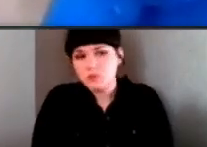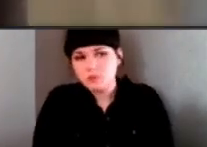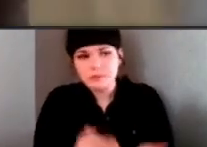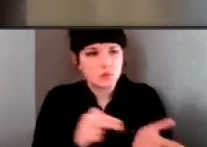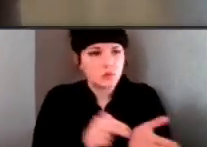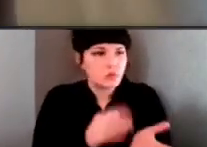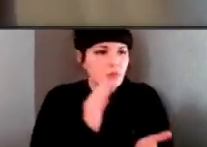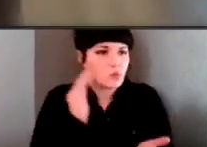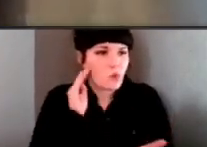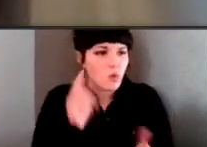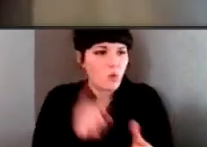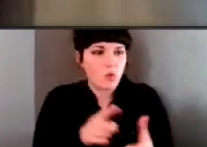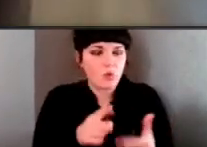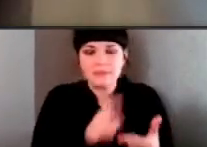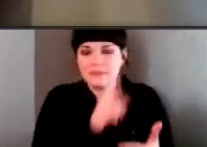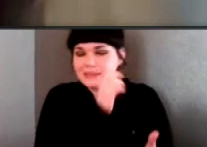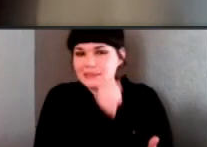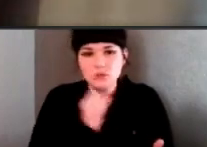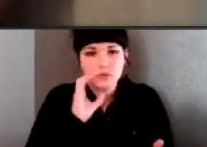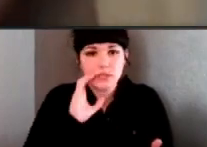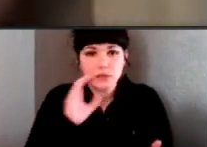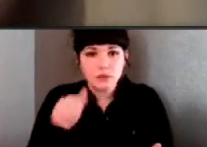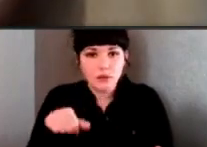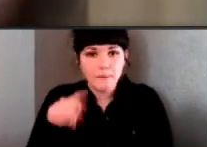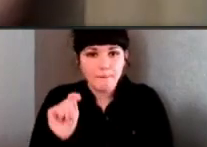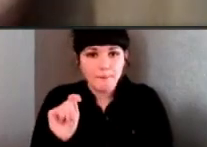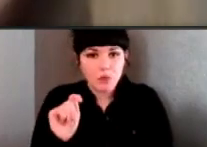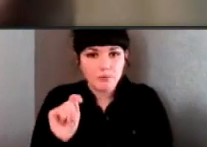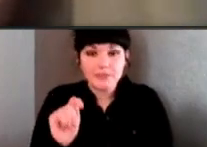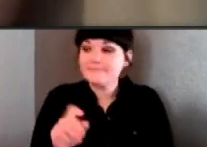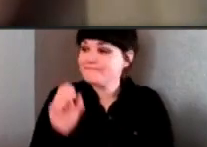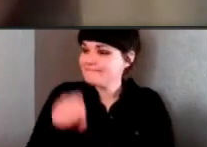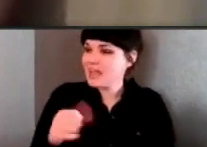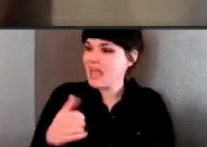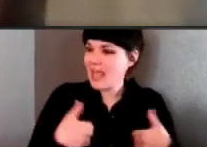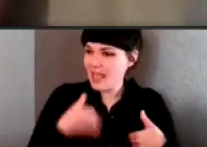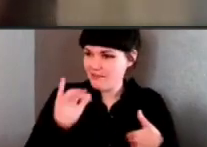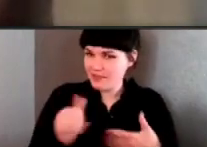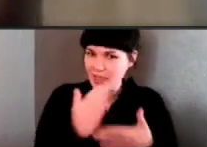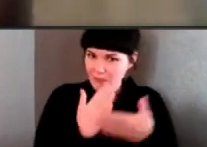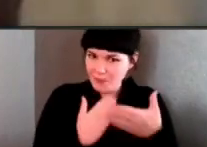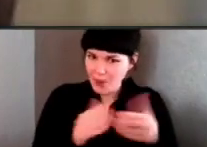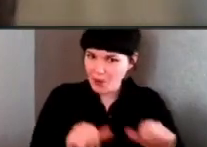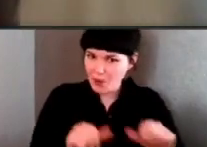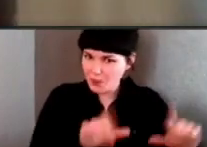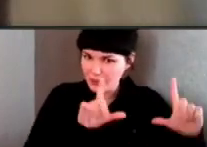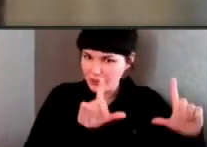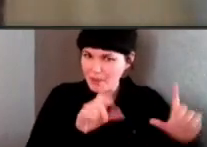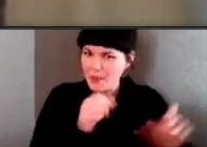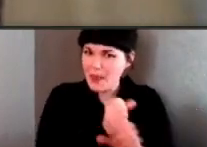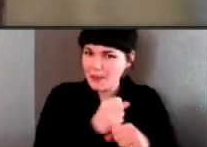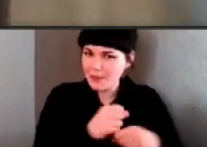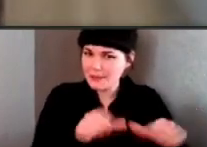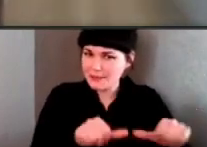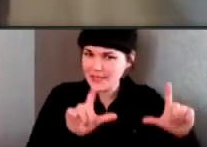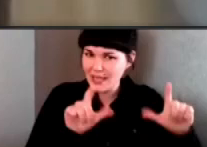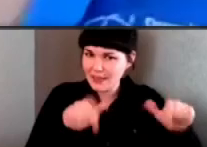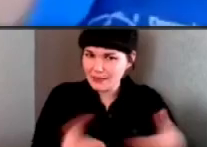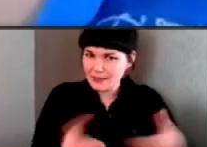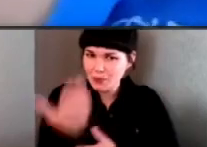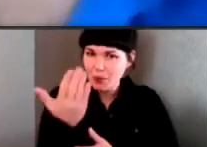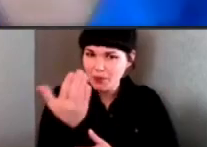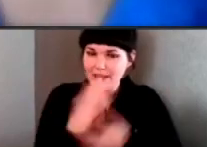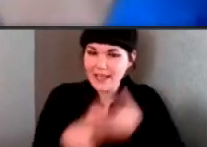I can. I have that piece pulled up. So they've actually added, since I made the slide this morning, additional categories. Oh,